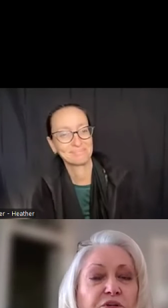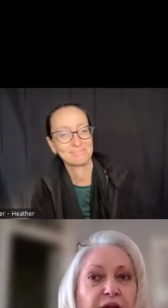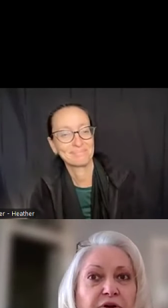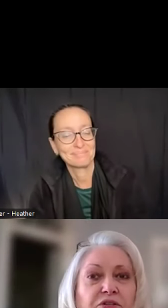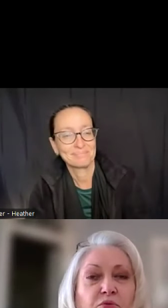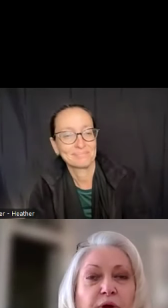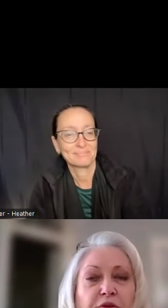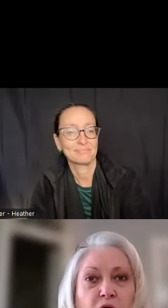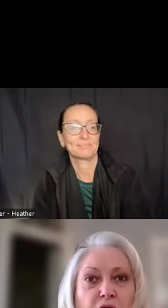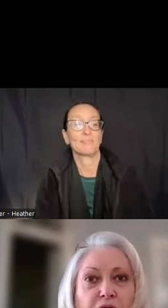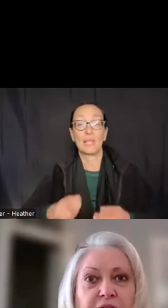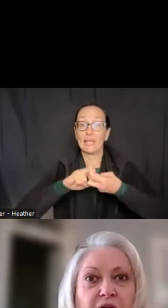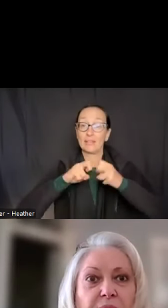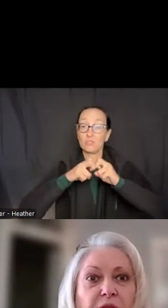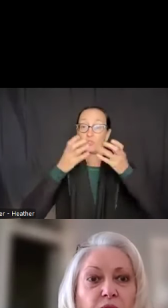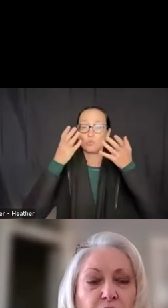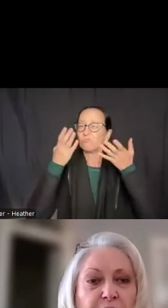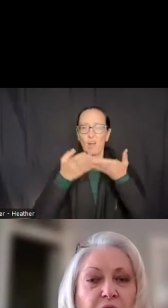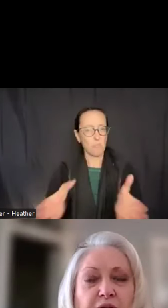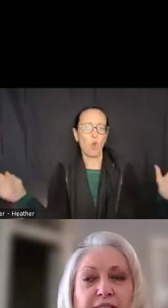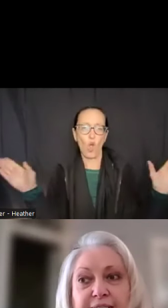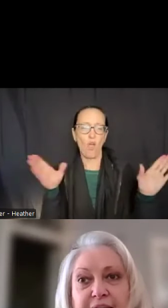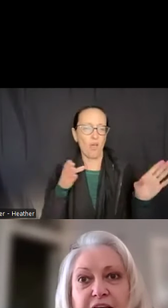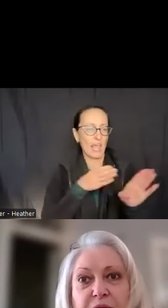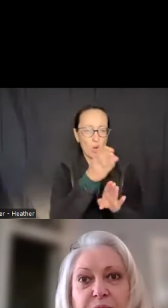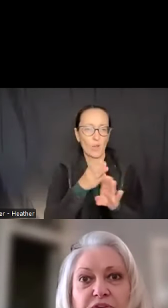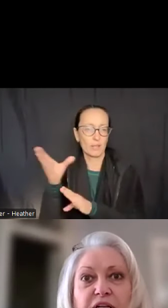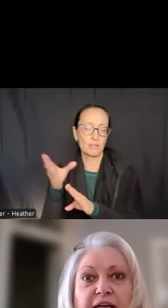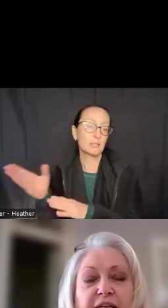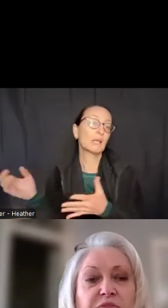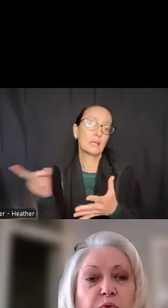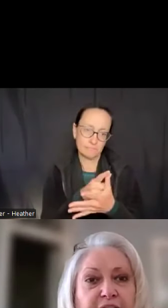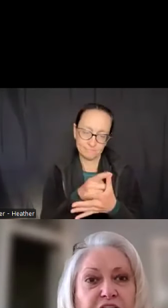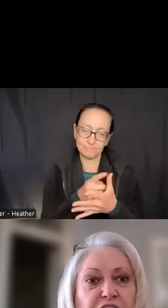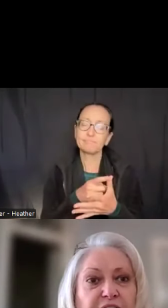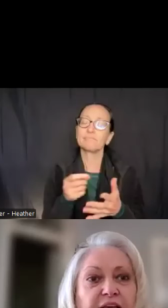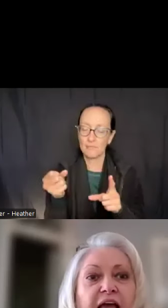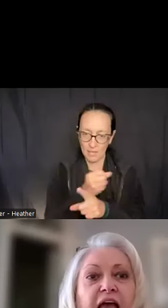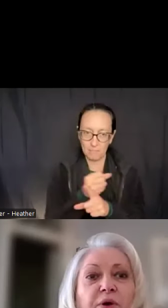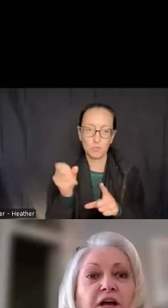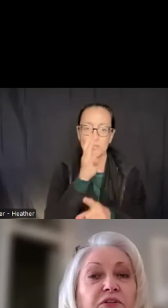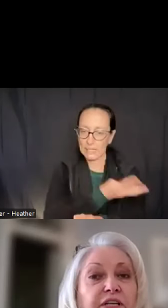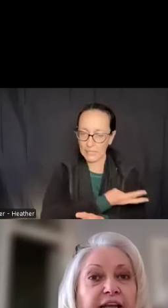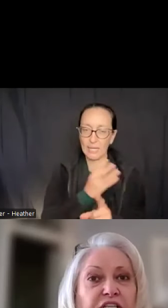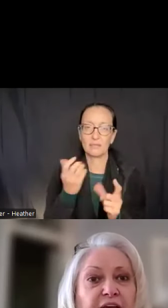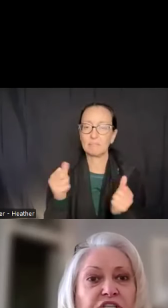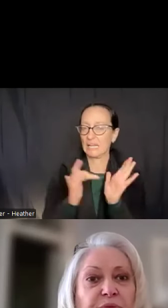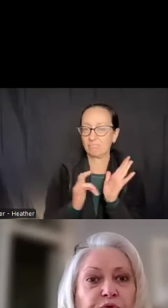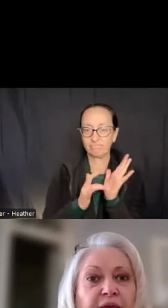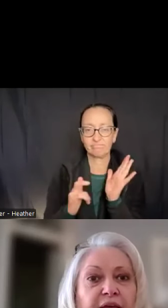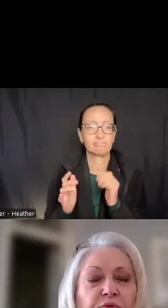Our issue areas are rather broad. One of the main ones is, again, abuse, neglect, and exploitation. We also look at